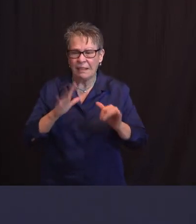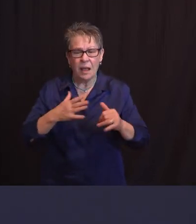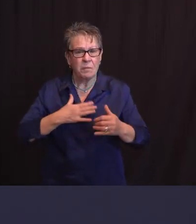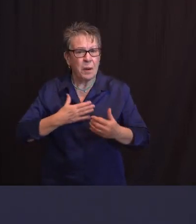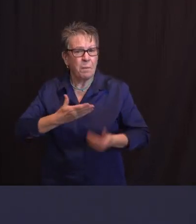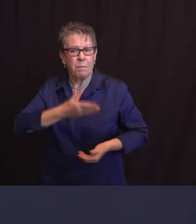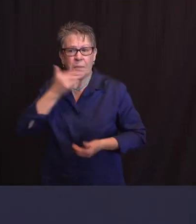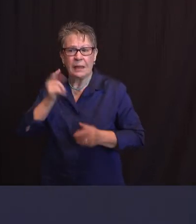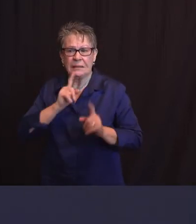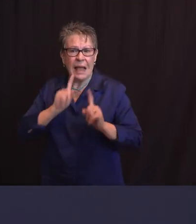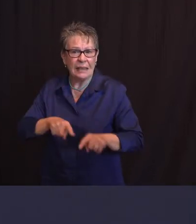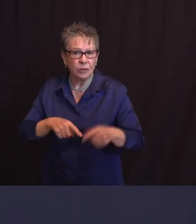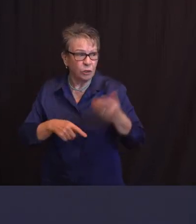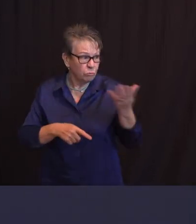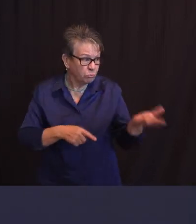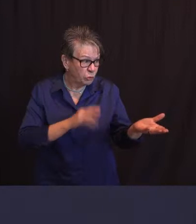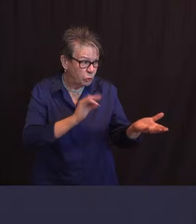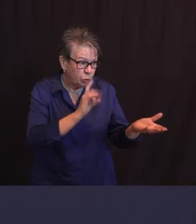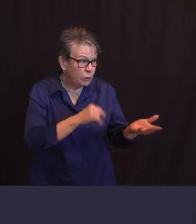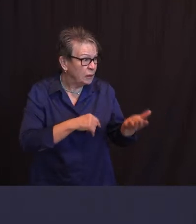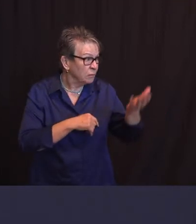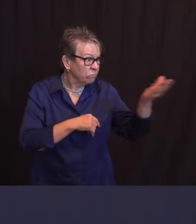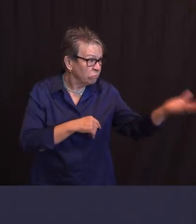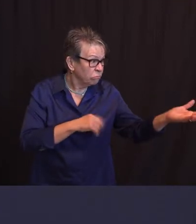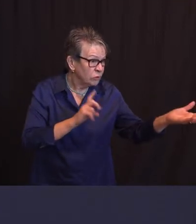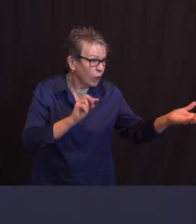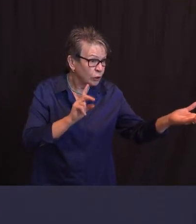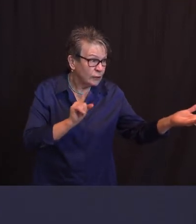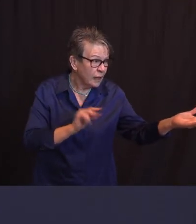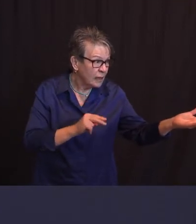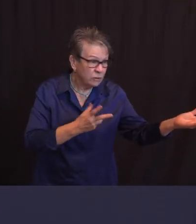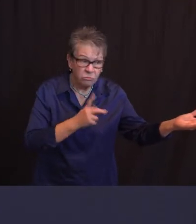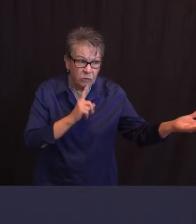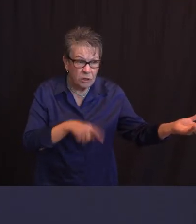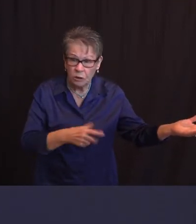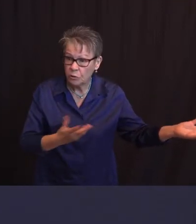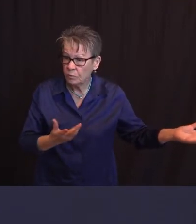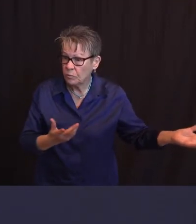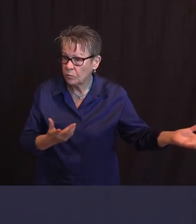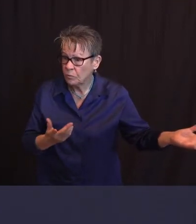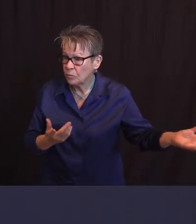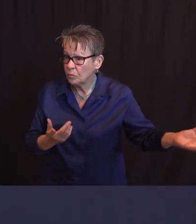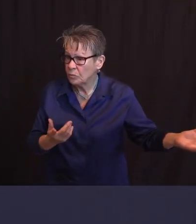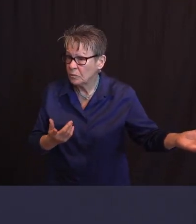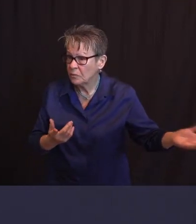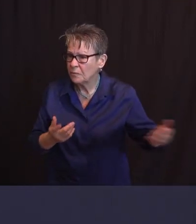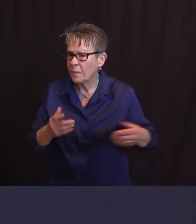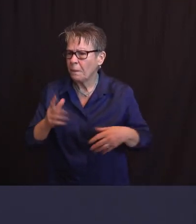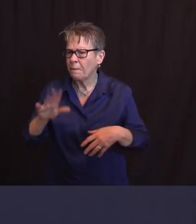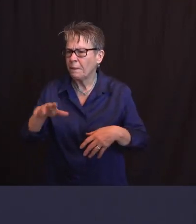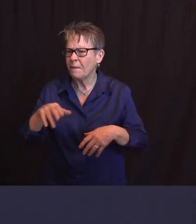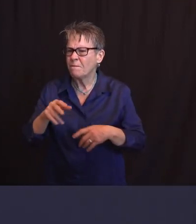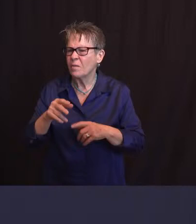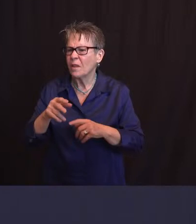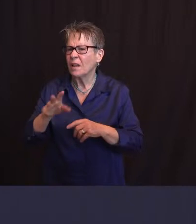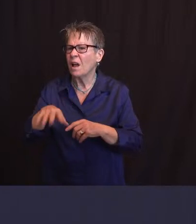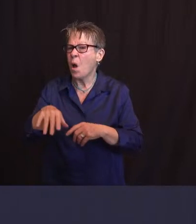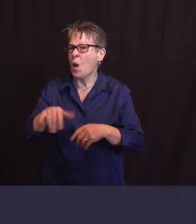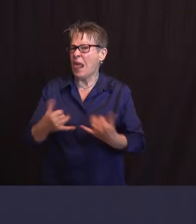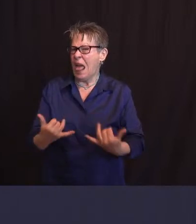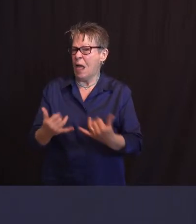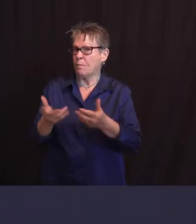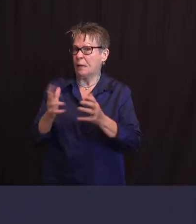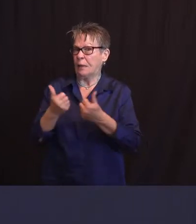in on this. Again, Rutgers continues to be down by 1 with 2:23 to go. I wouldn't say alarm. That's a word I would